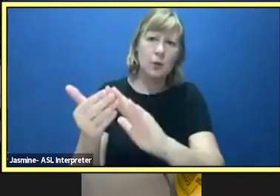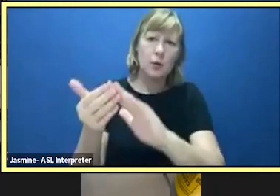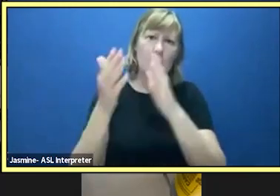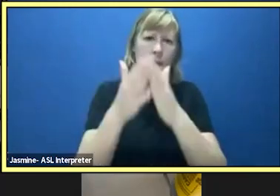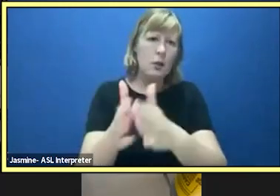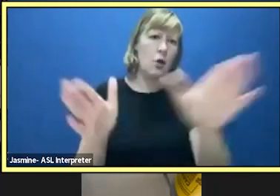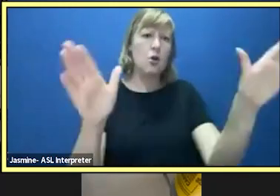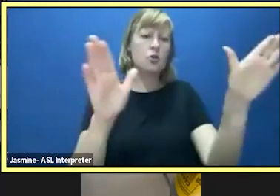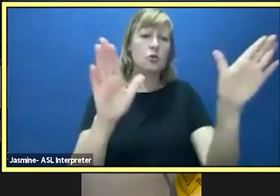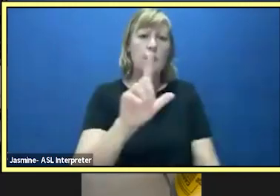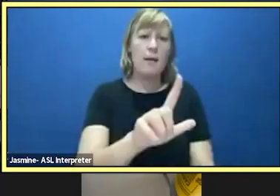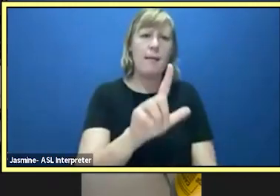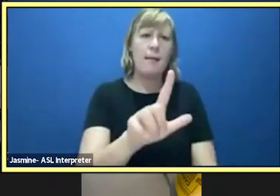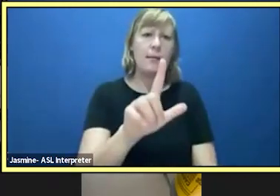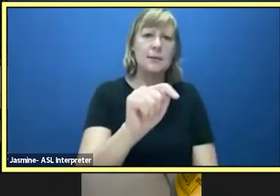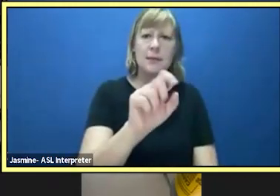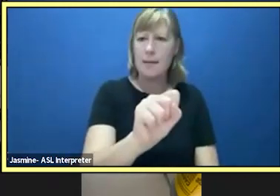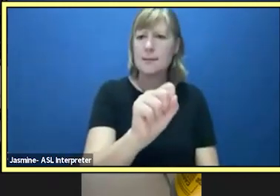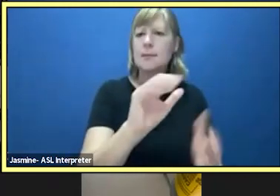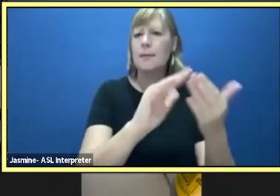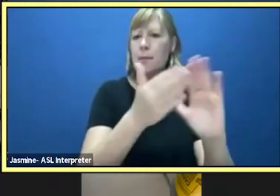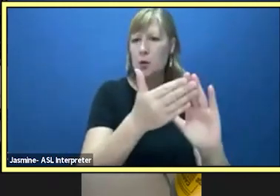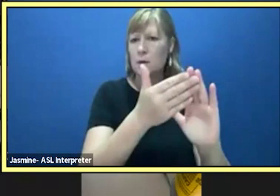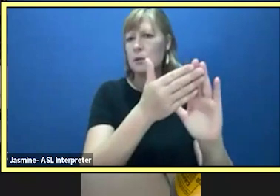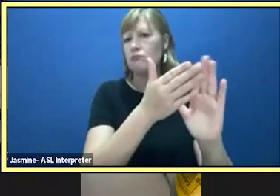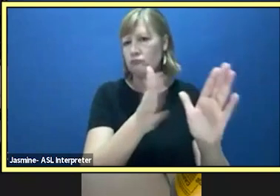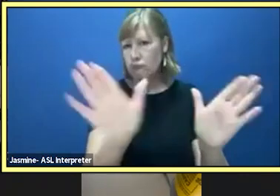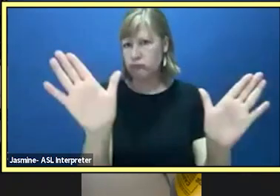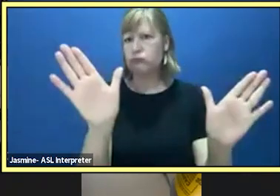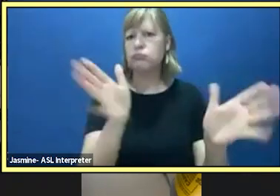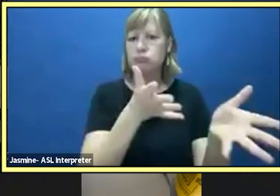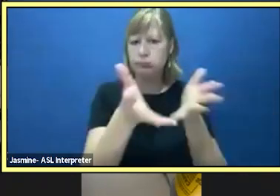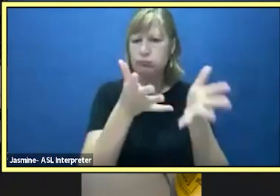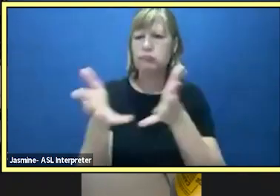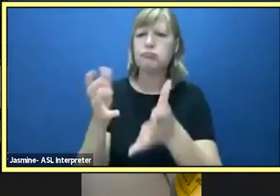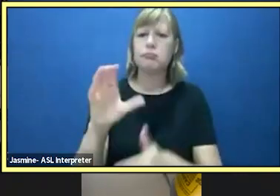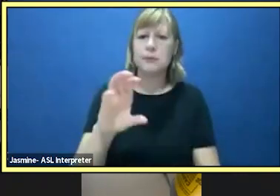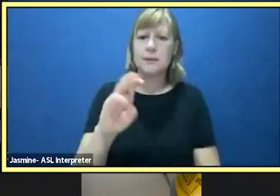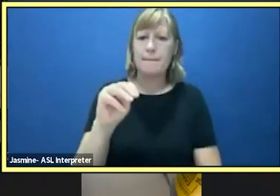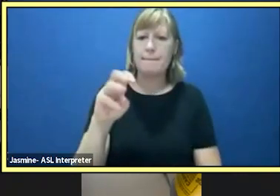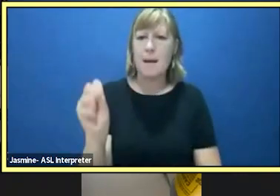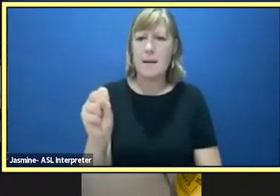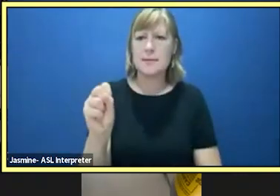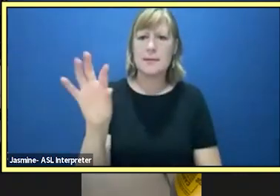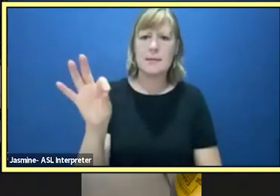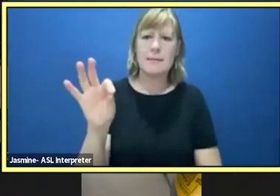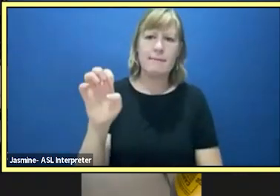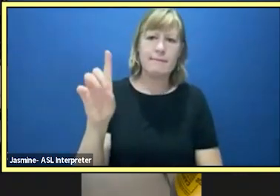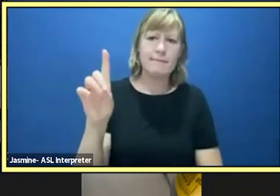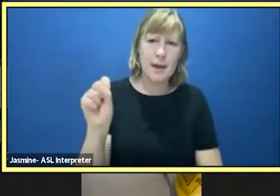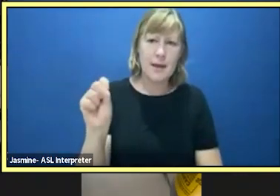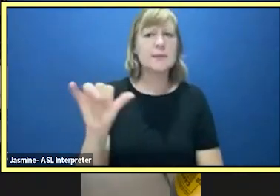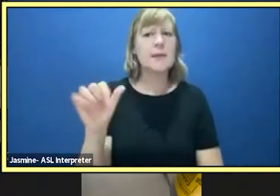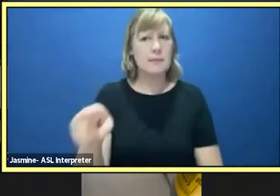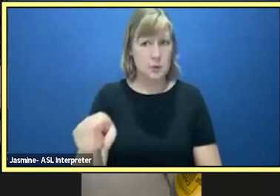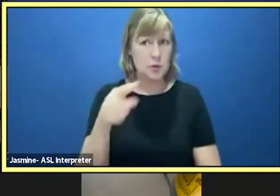the importance of person-centered planning, and CMS, the feds are really saying that like you described, Brenda, person should lead